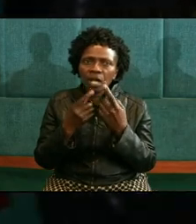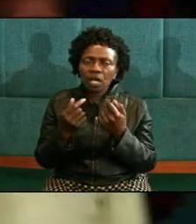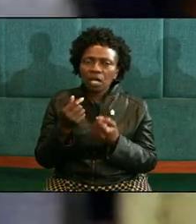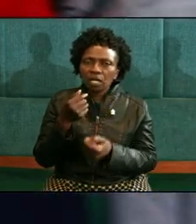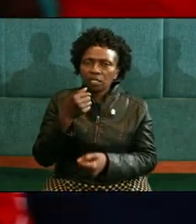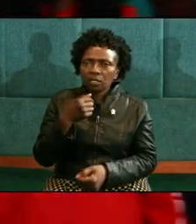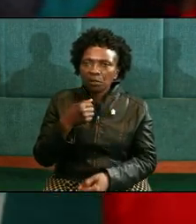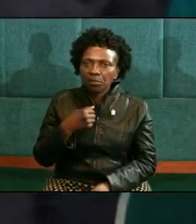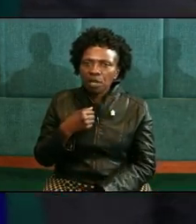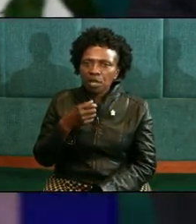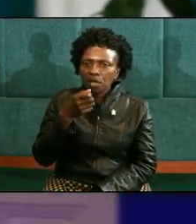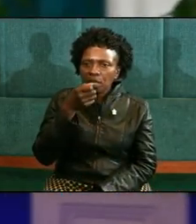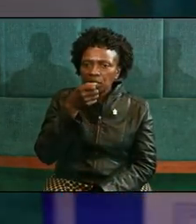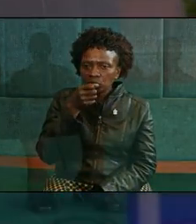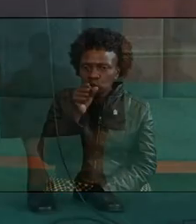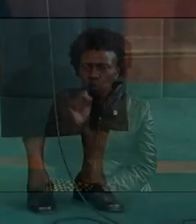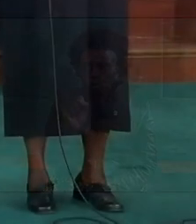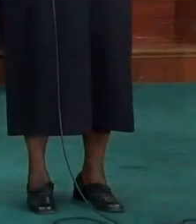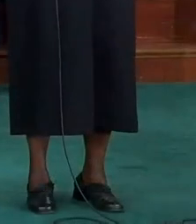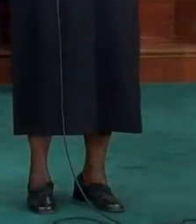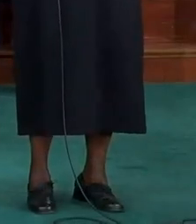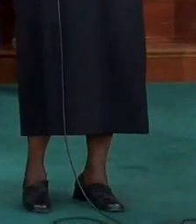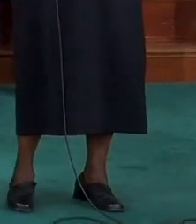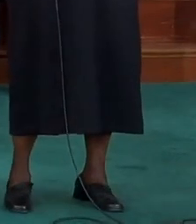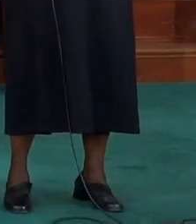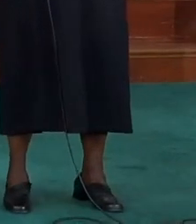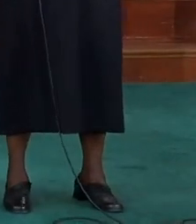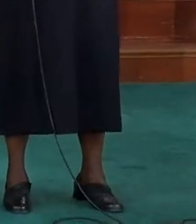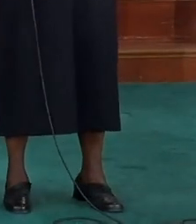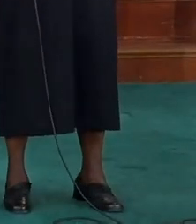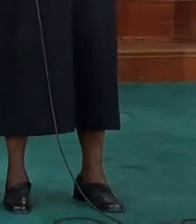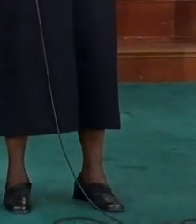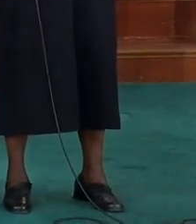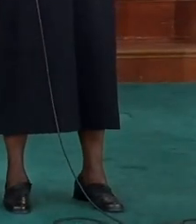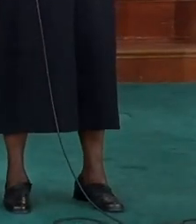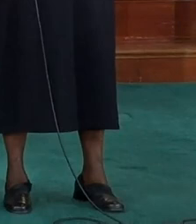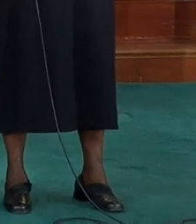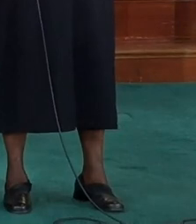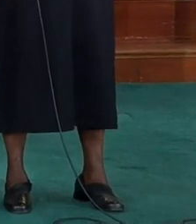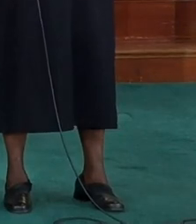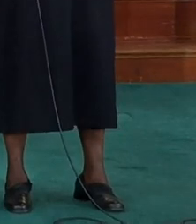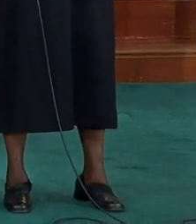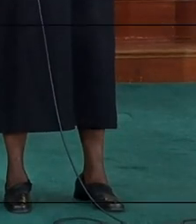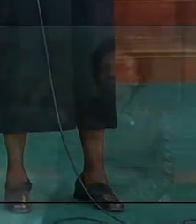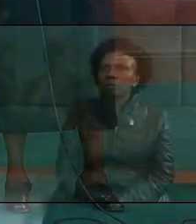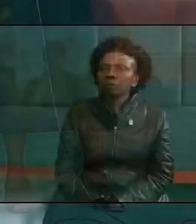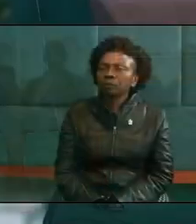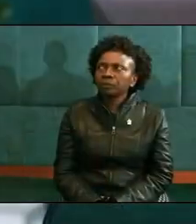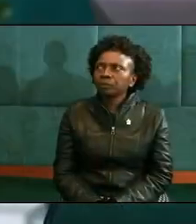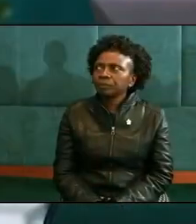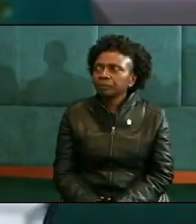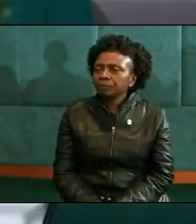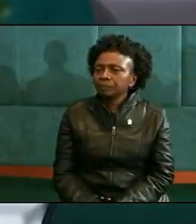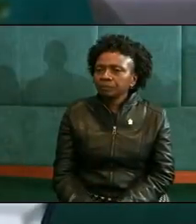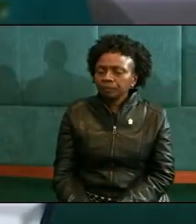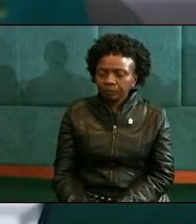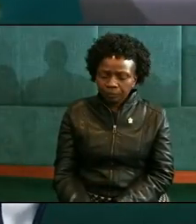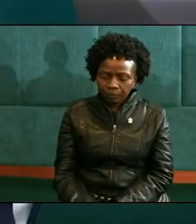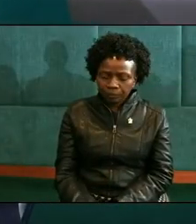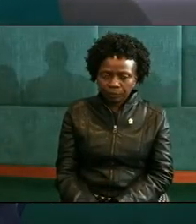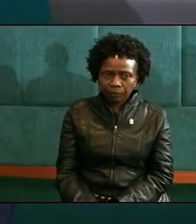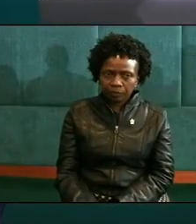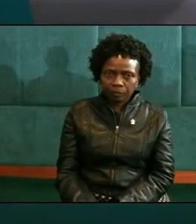Bible tells me so. Is there another? Is there another? Is there another? Is there